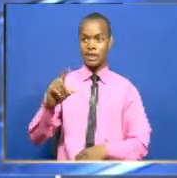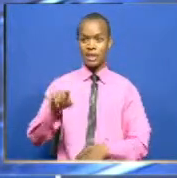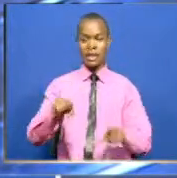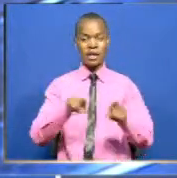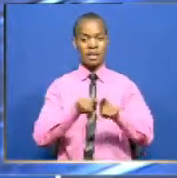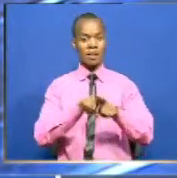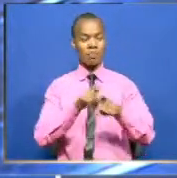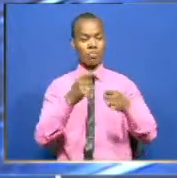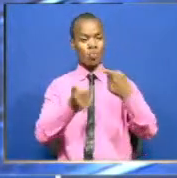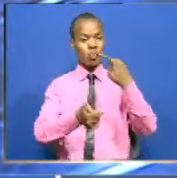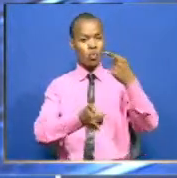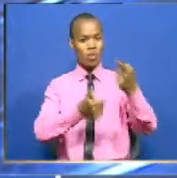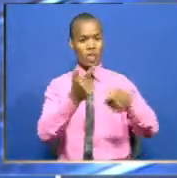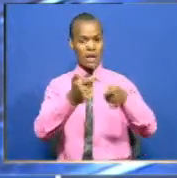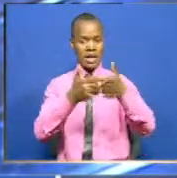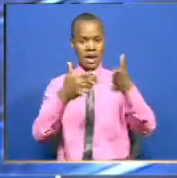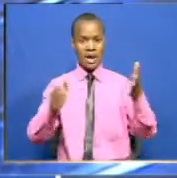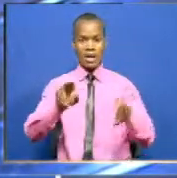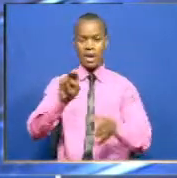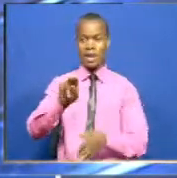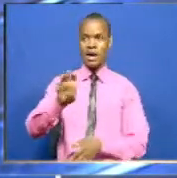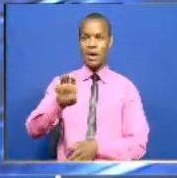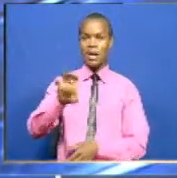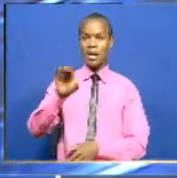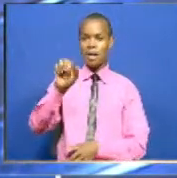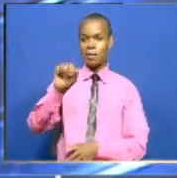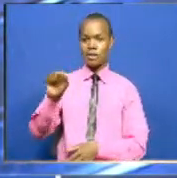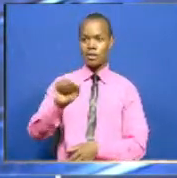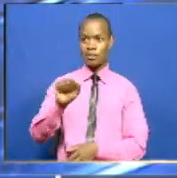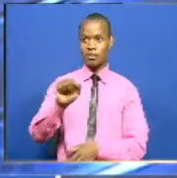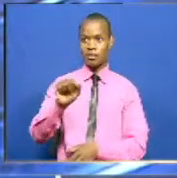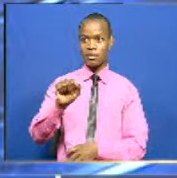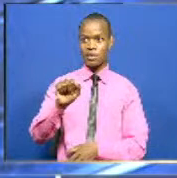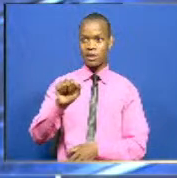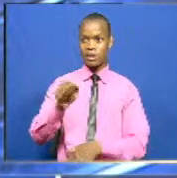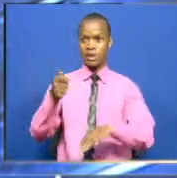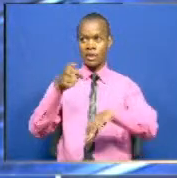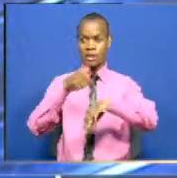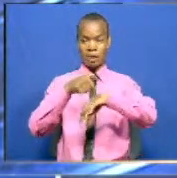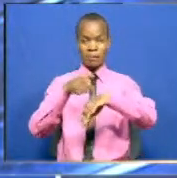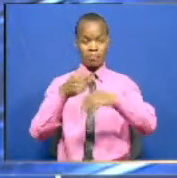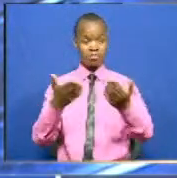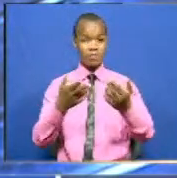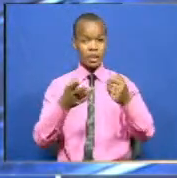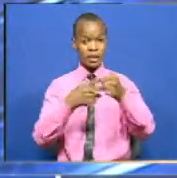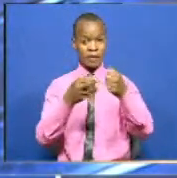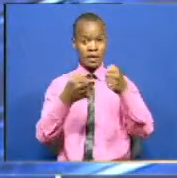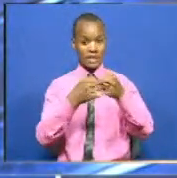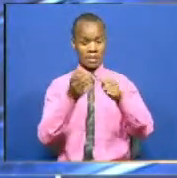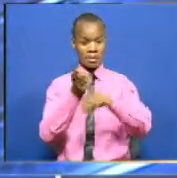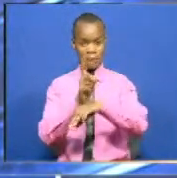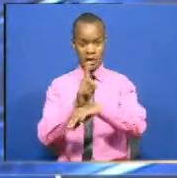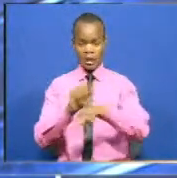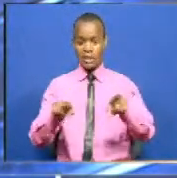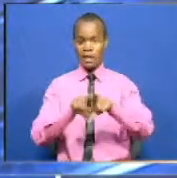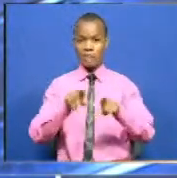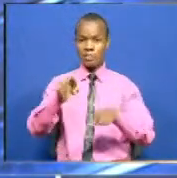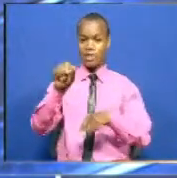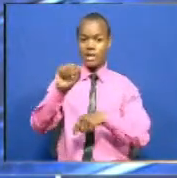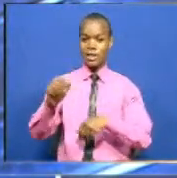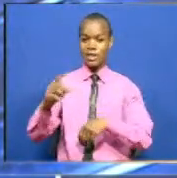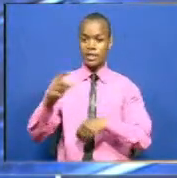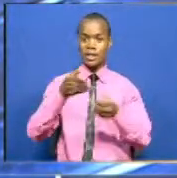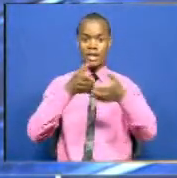comfortably beat Nimes, who were down to 10 men for 78 minutes. PSG currently lead the standings